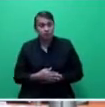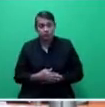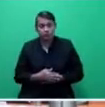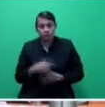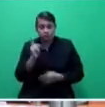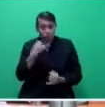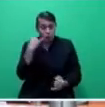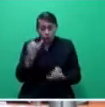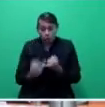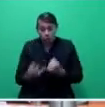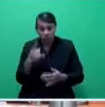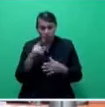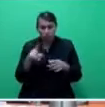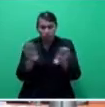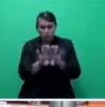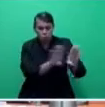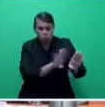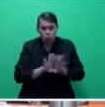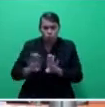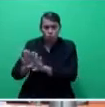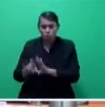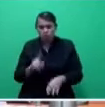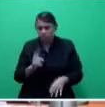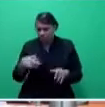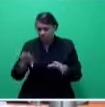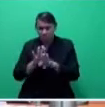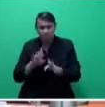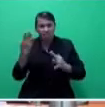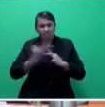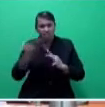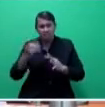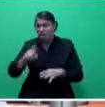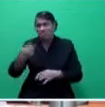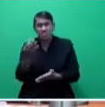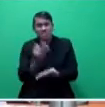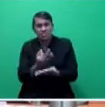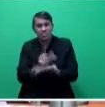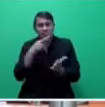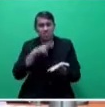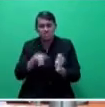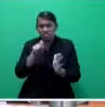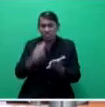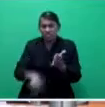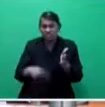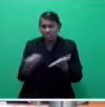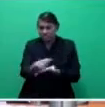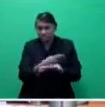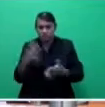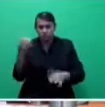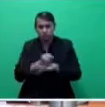that borders remain closed for the most of the next financial year, the tax revenue for government is expected to decline to around $1.5